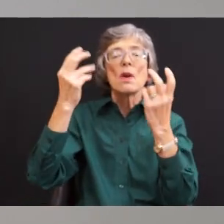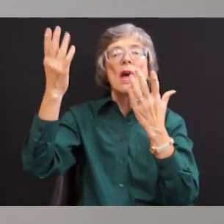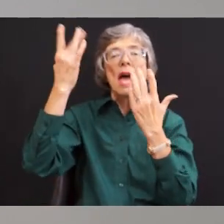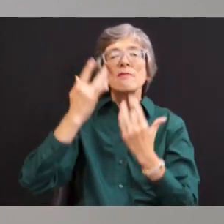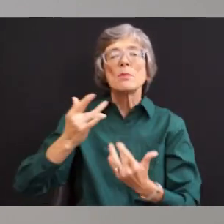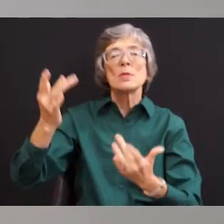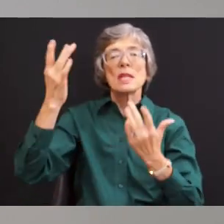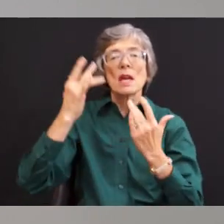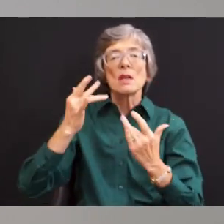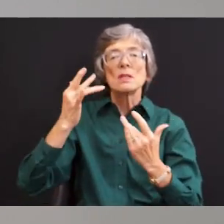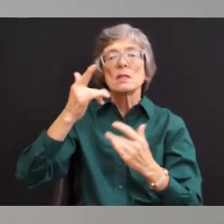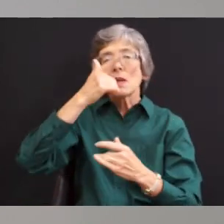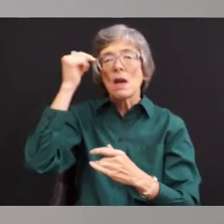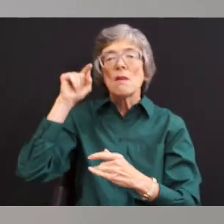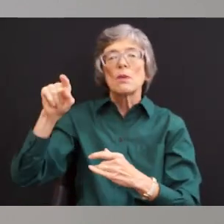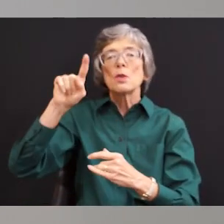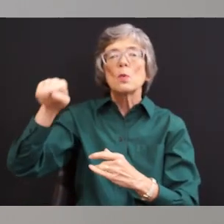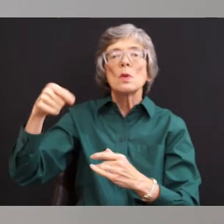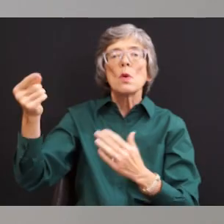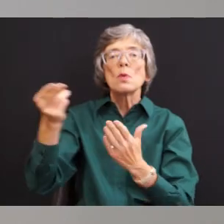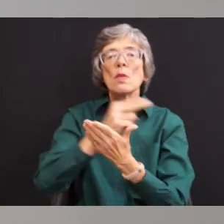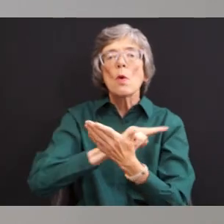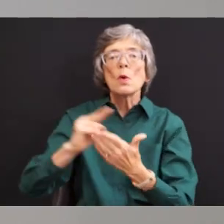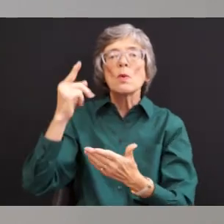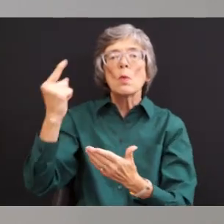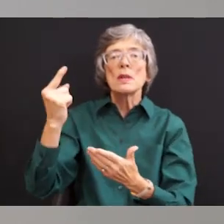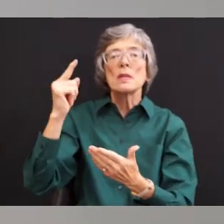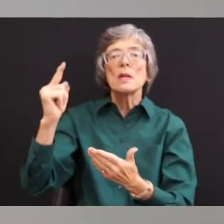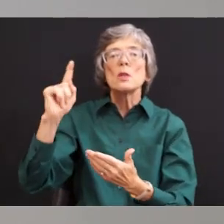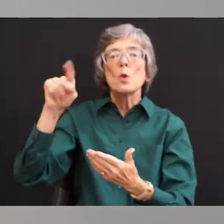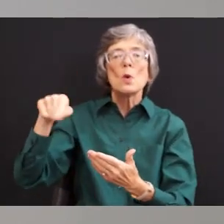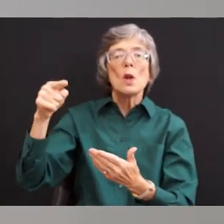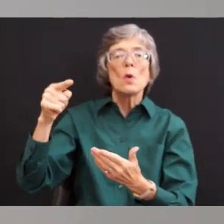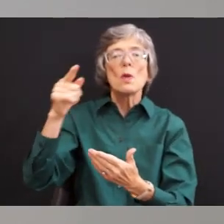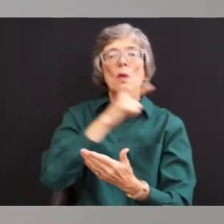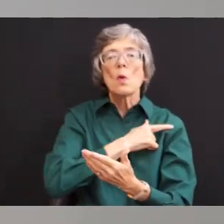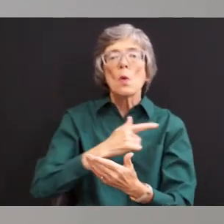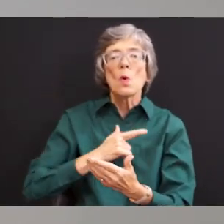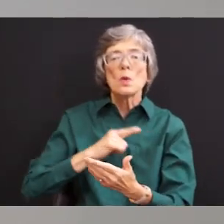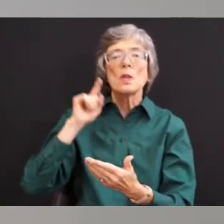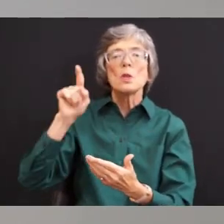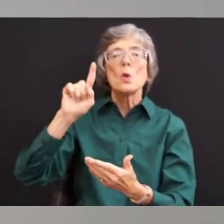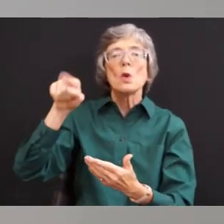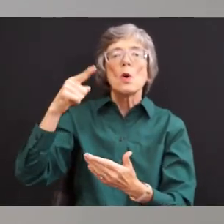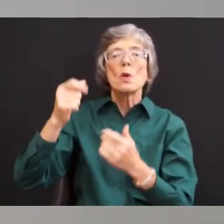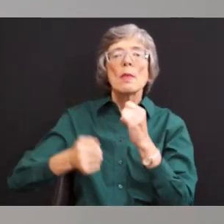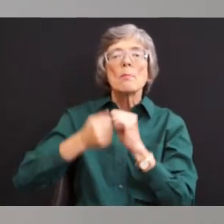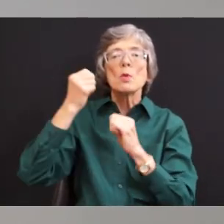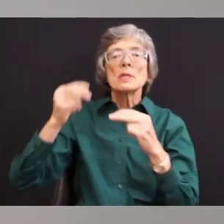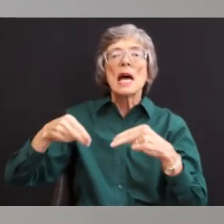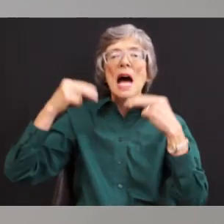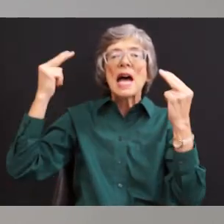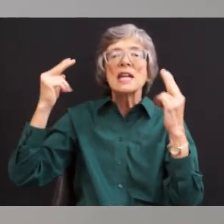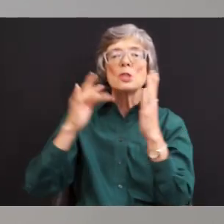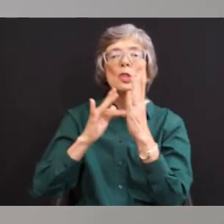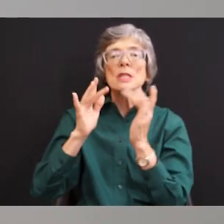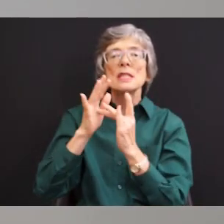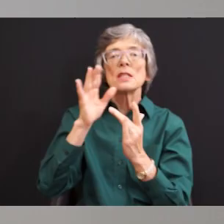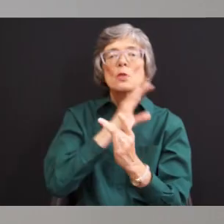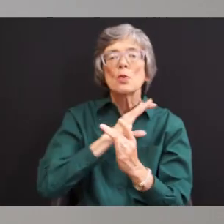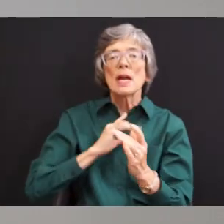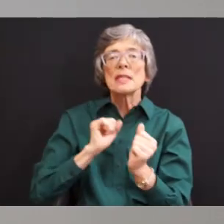have mercy on us. For you alone are the Holy One, you alone are the Lord, you alone are the Most High, Jesus